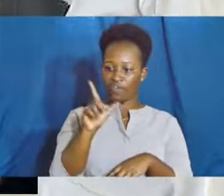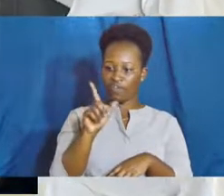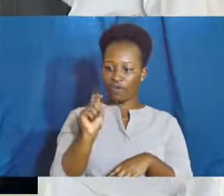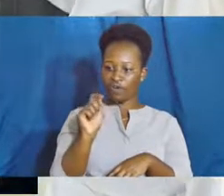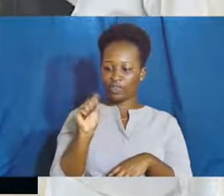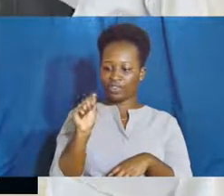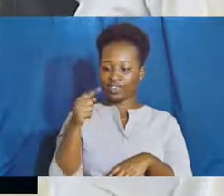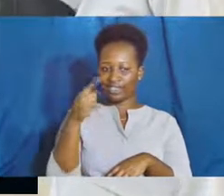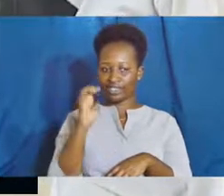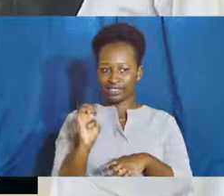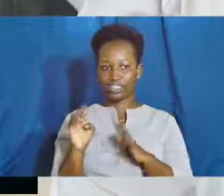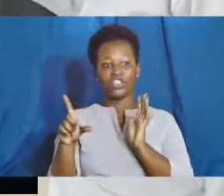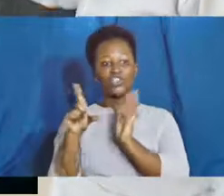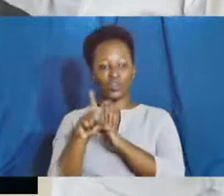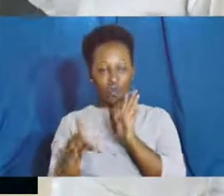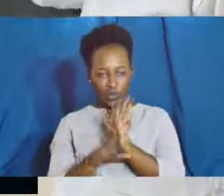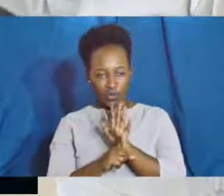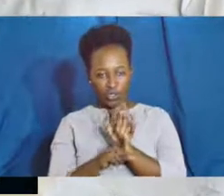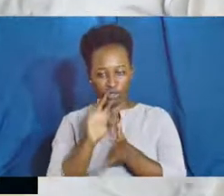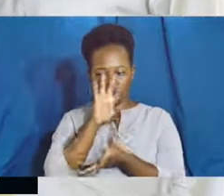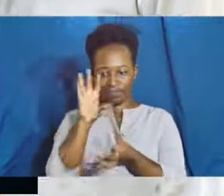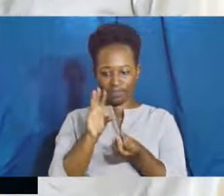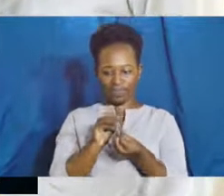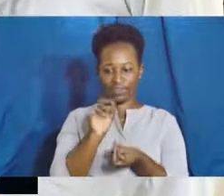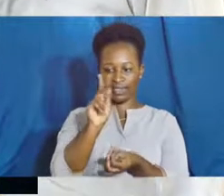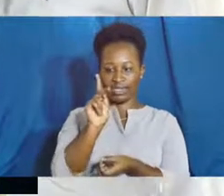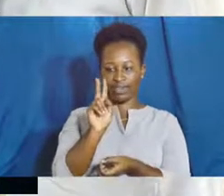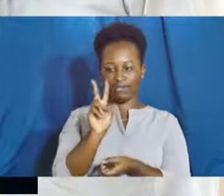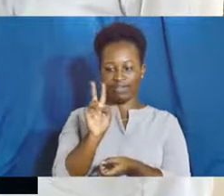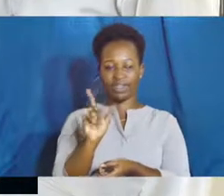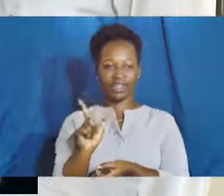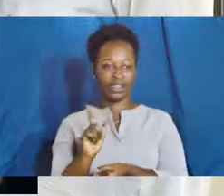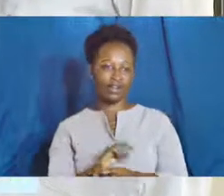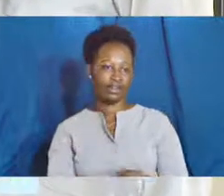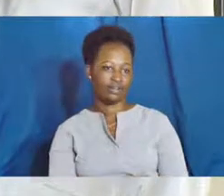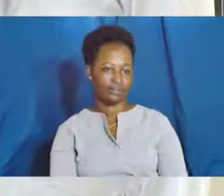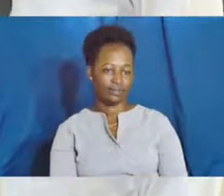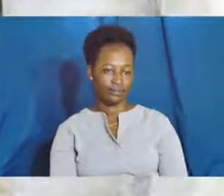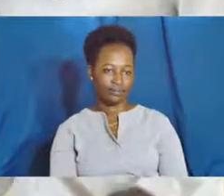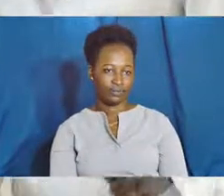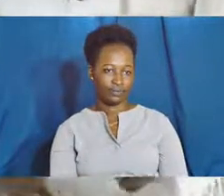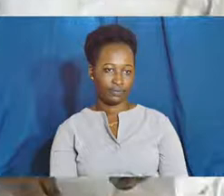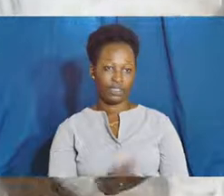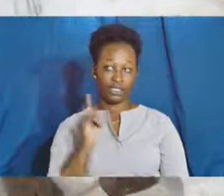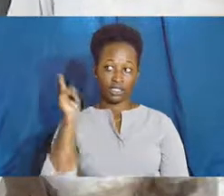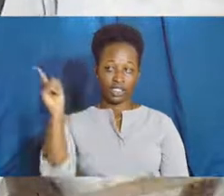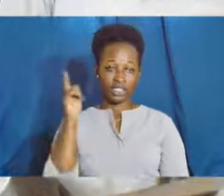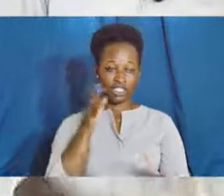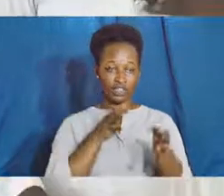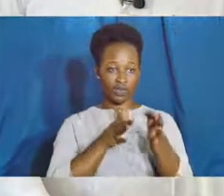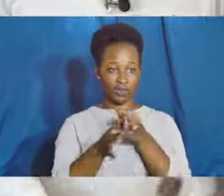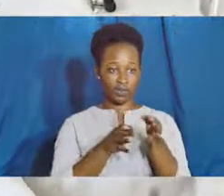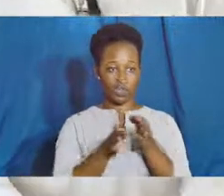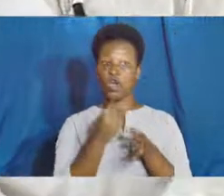a KVL, that is an abbreviation. And then this is states the,